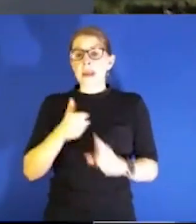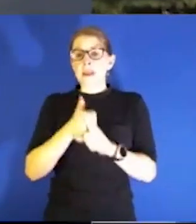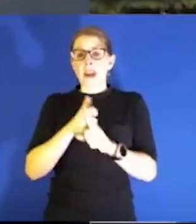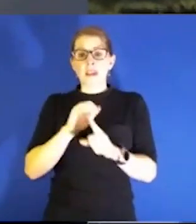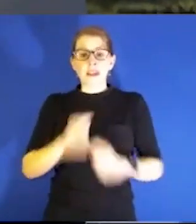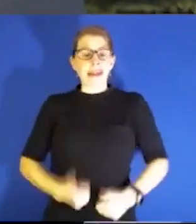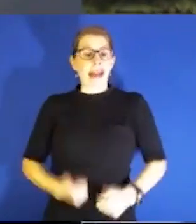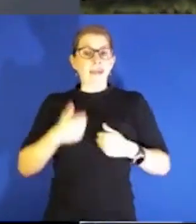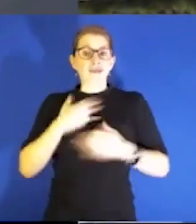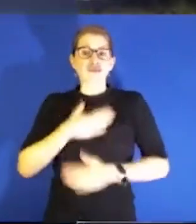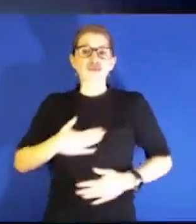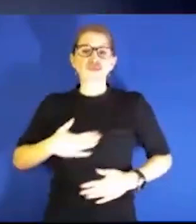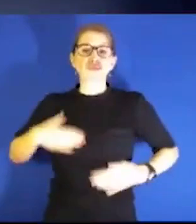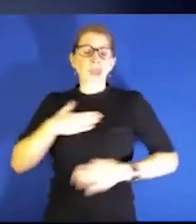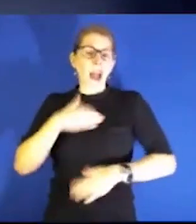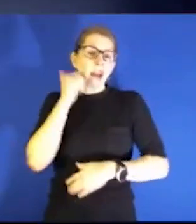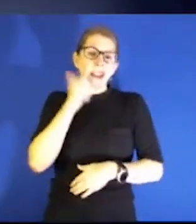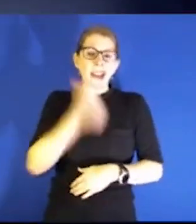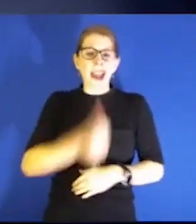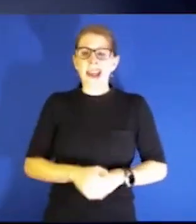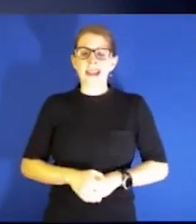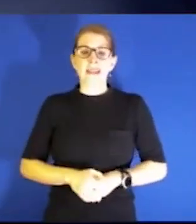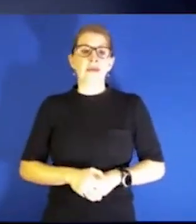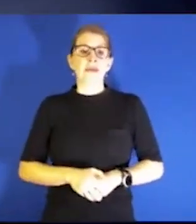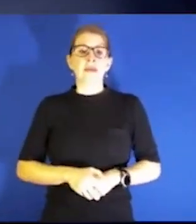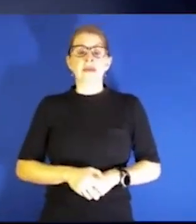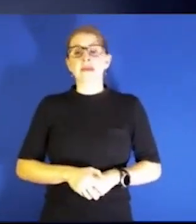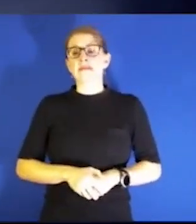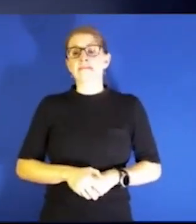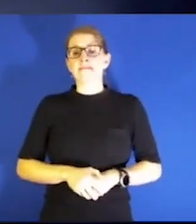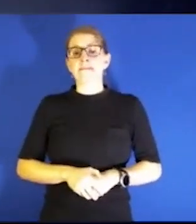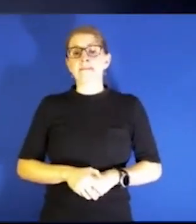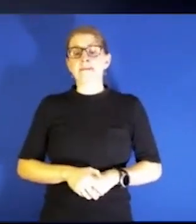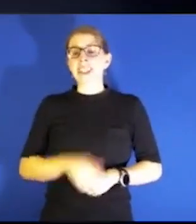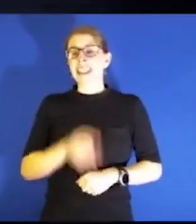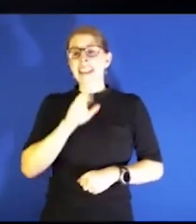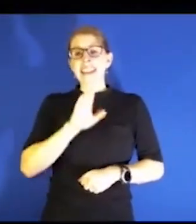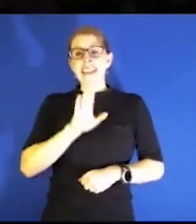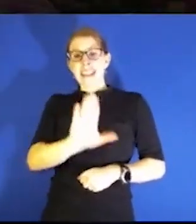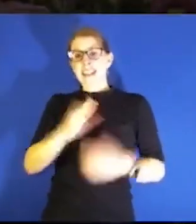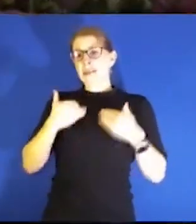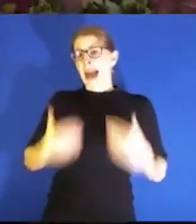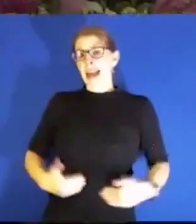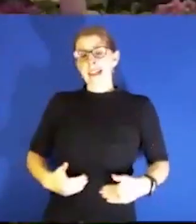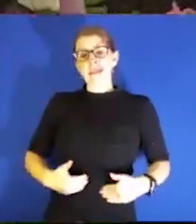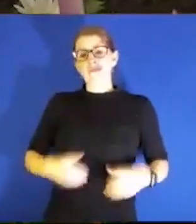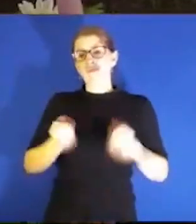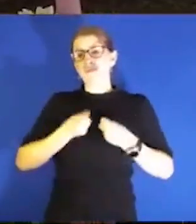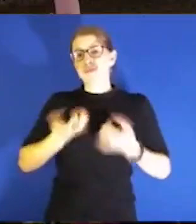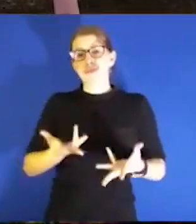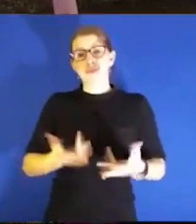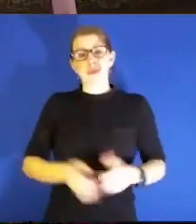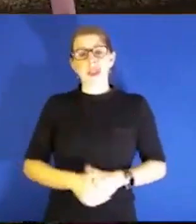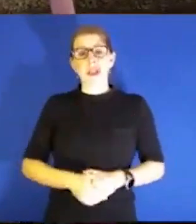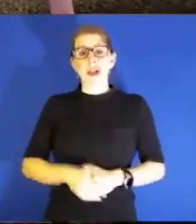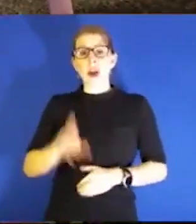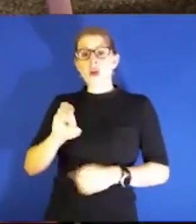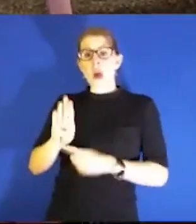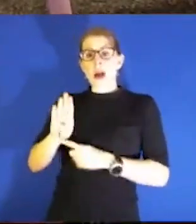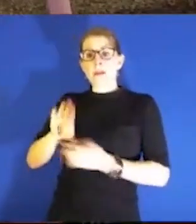the fullest every single day, and his body was done. Rob died January